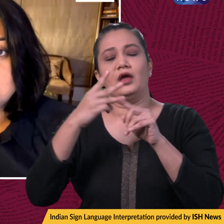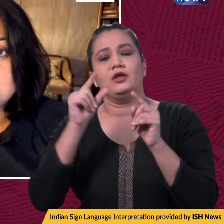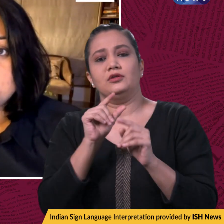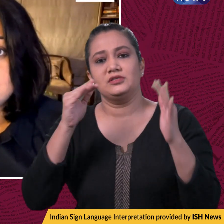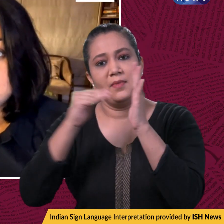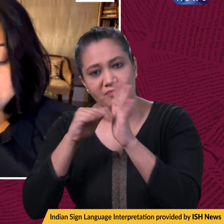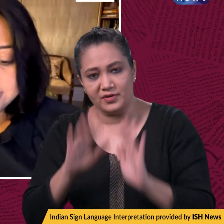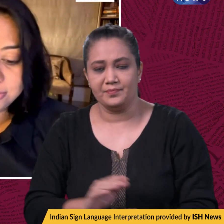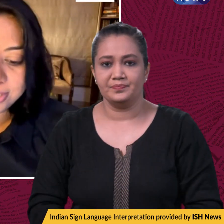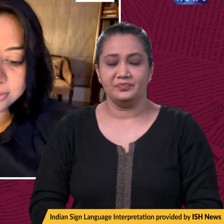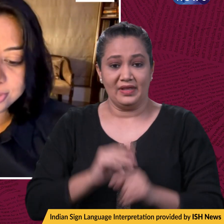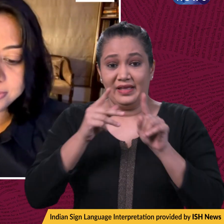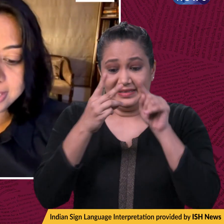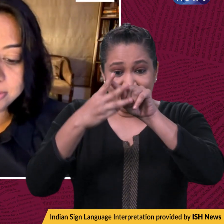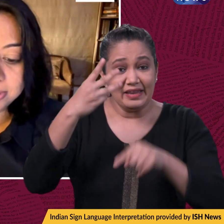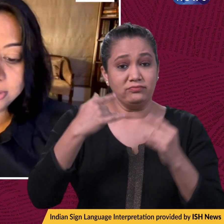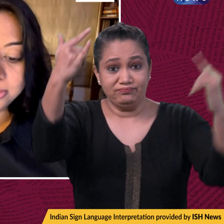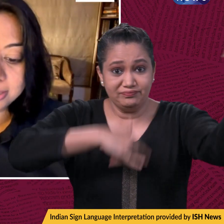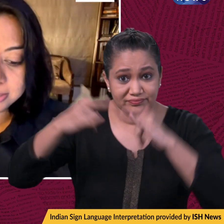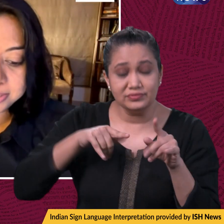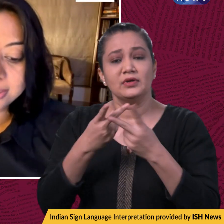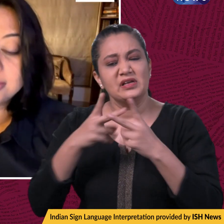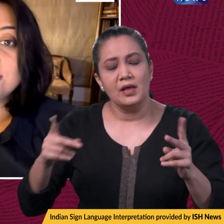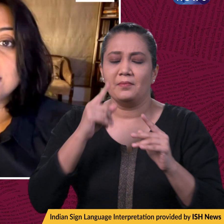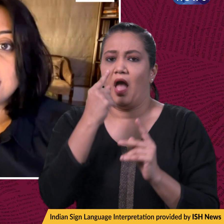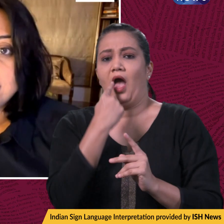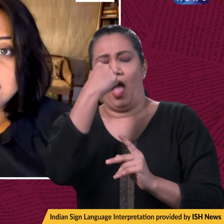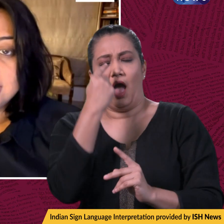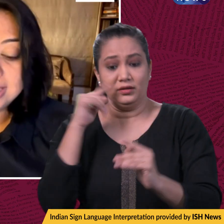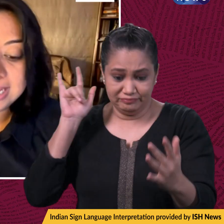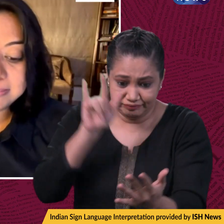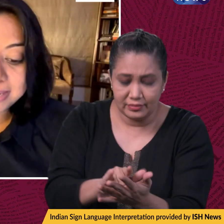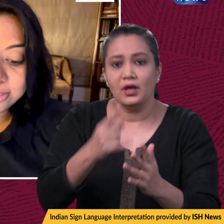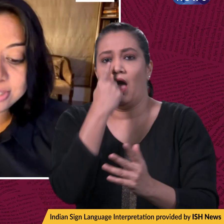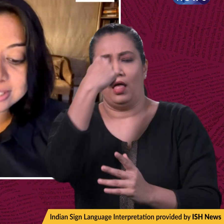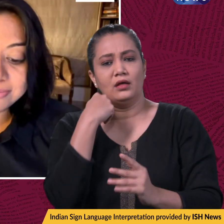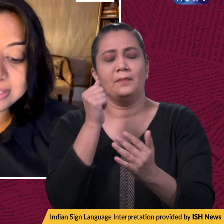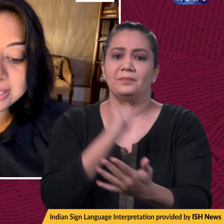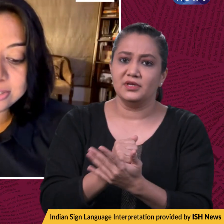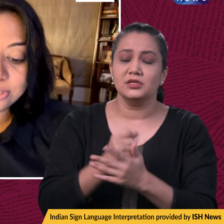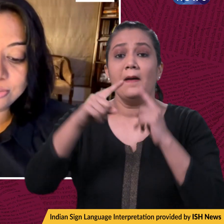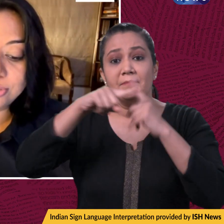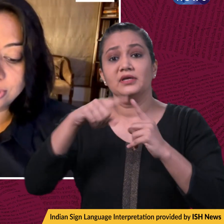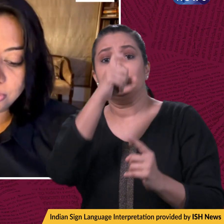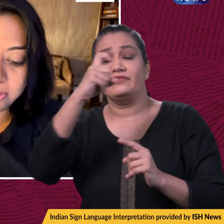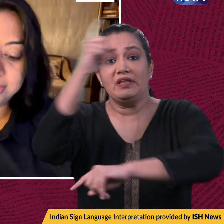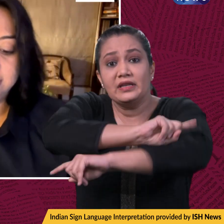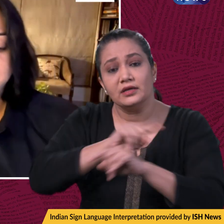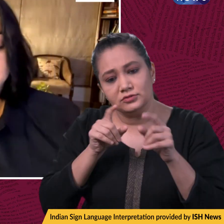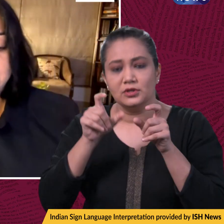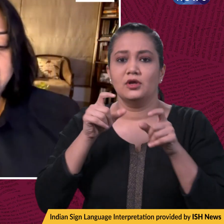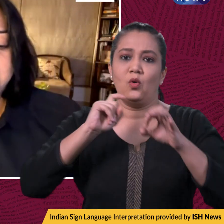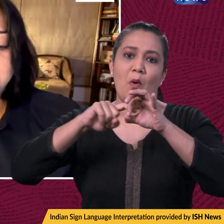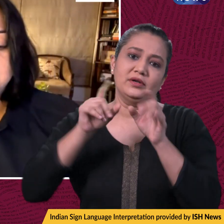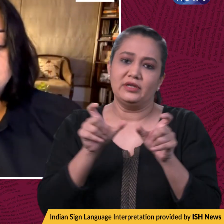the state of Maharashtra from these 3 countries will have to undergo an RT-PCR test on arrival and mandatory 7-day institutional